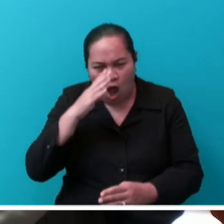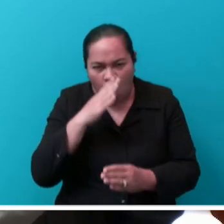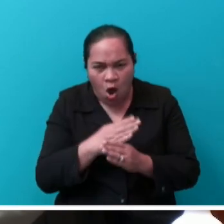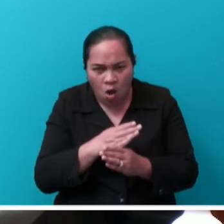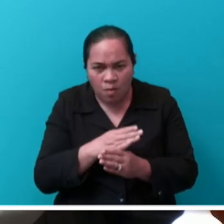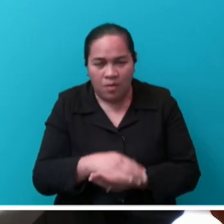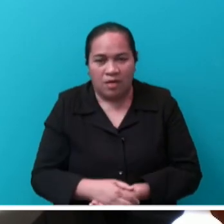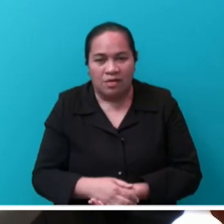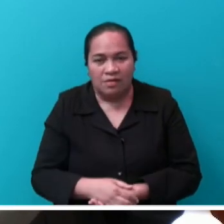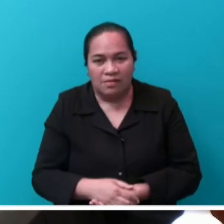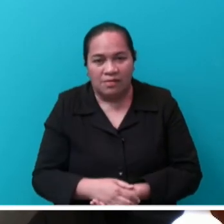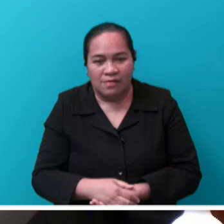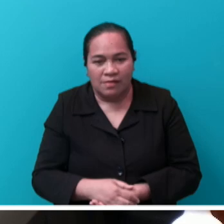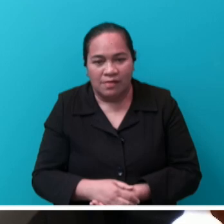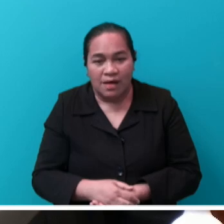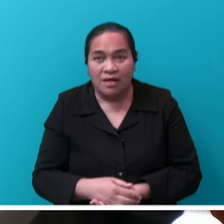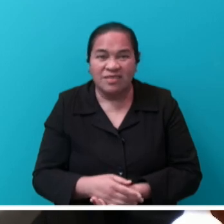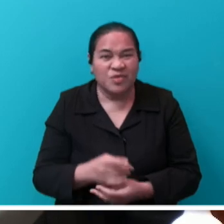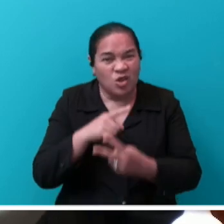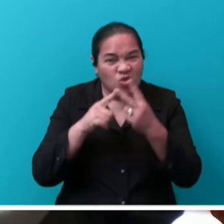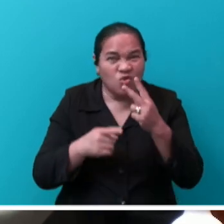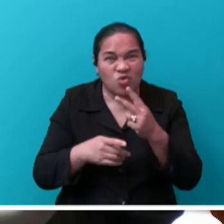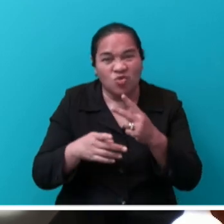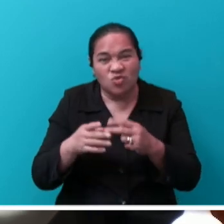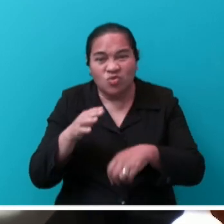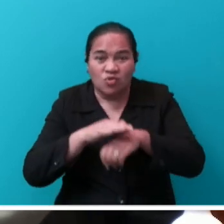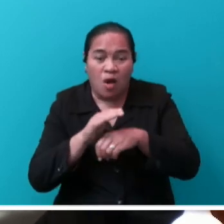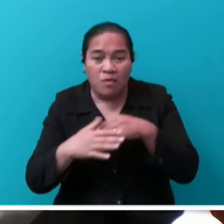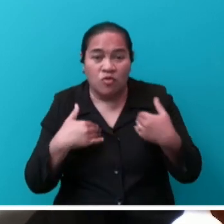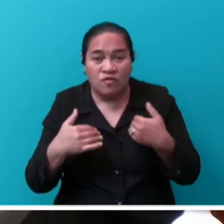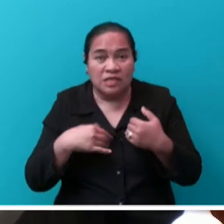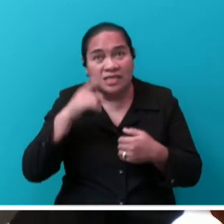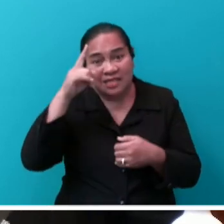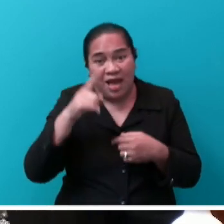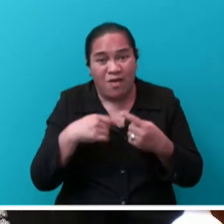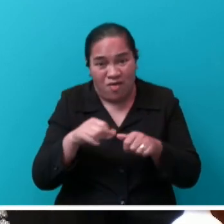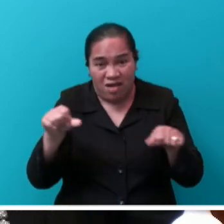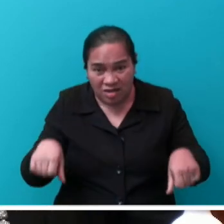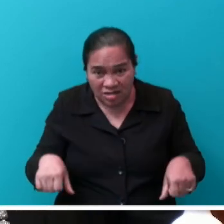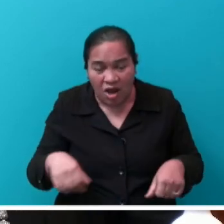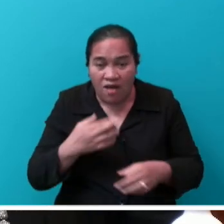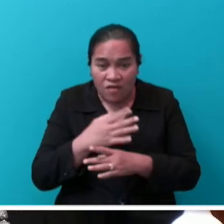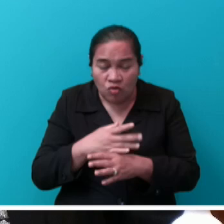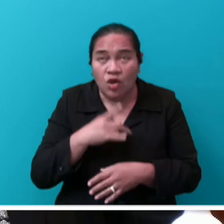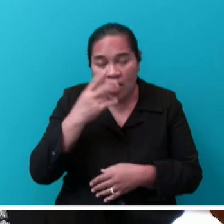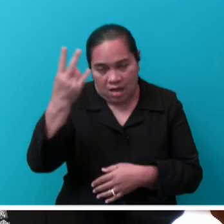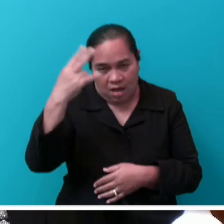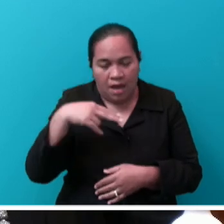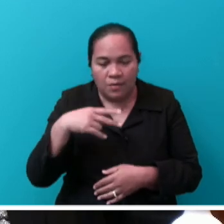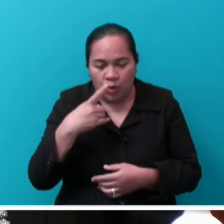of the major universities, whether it's FNU or USP, may be able to